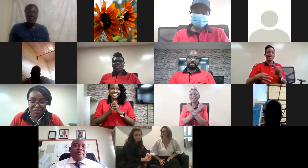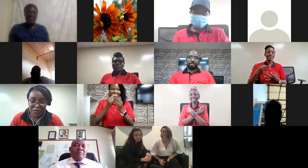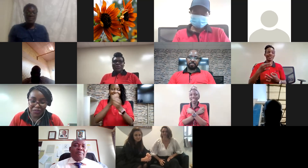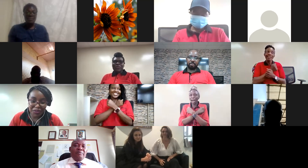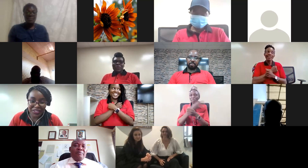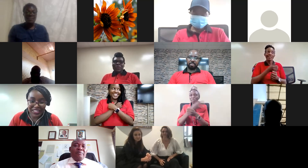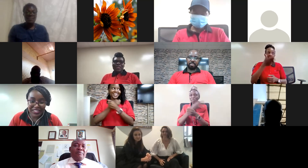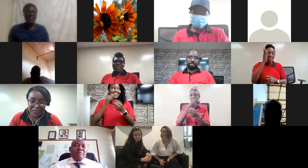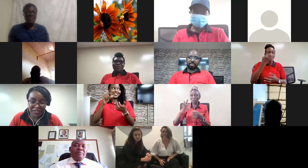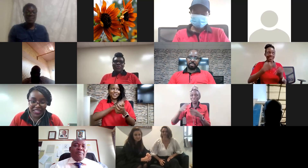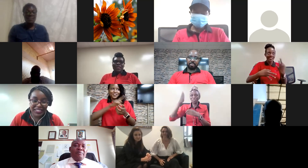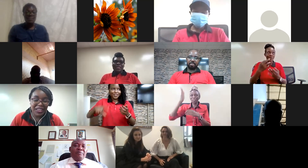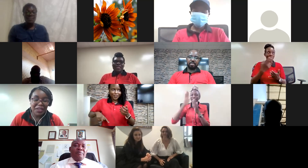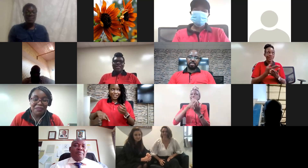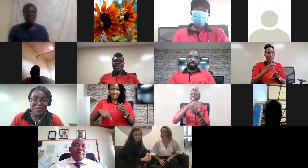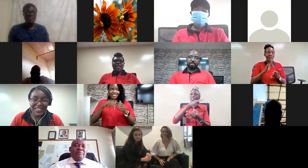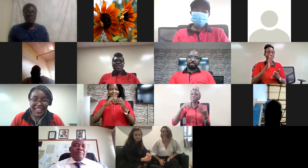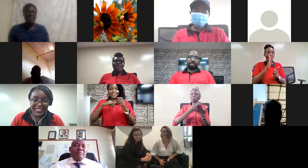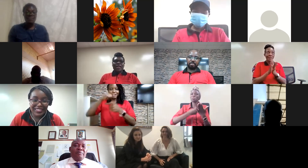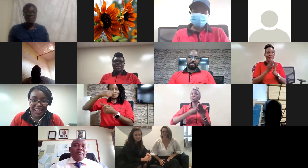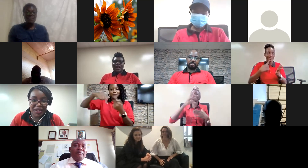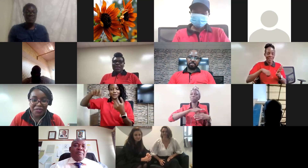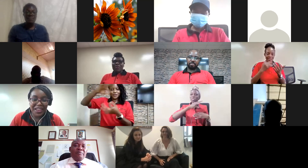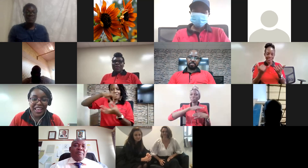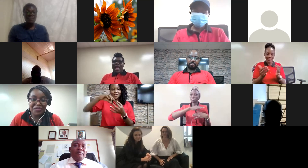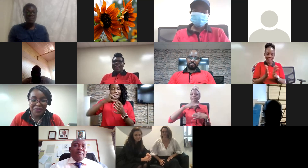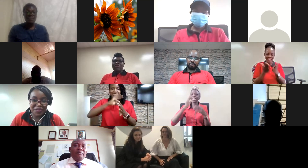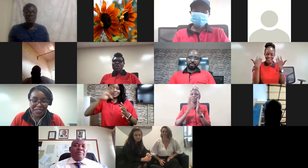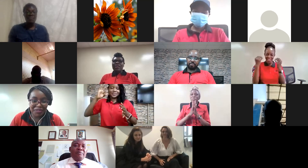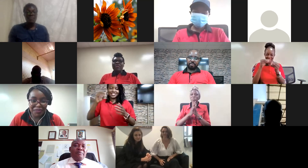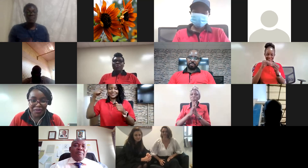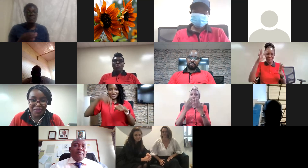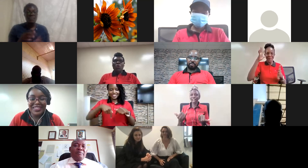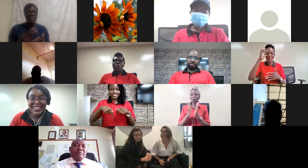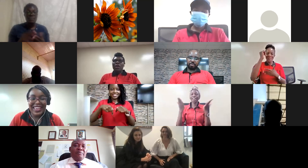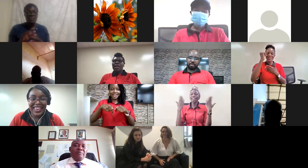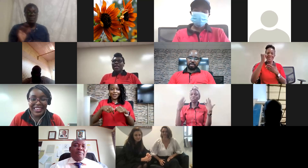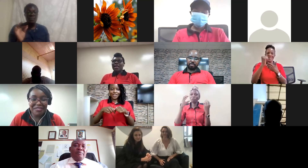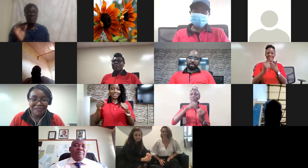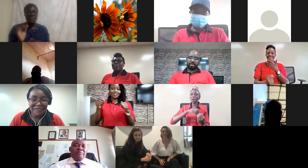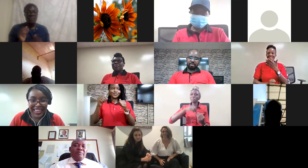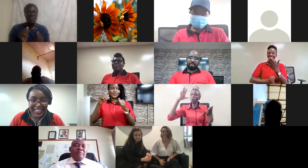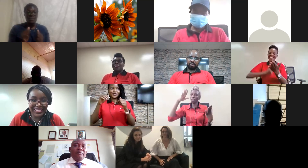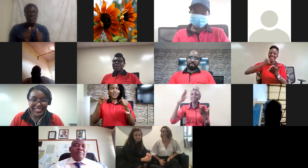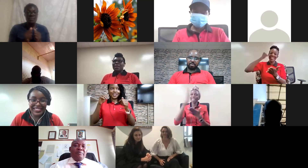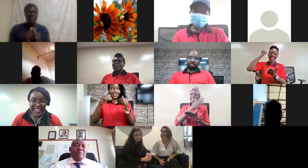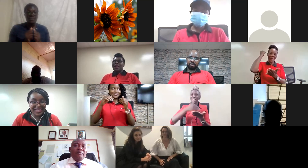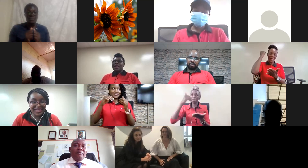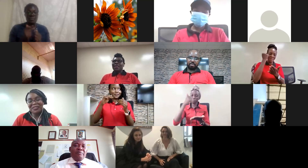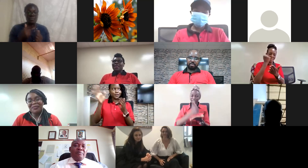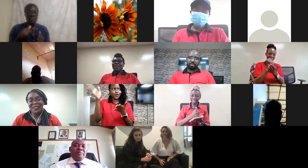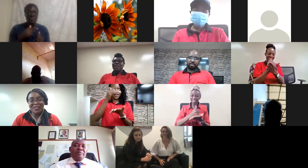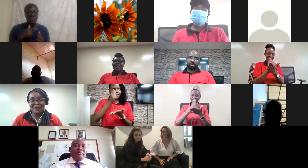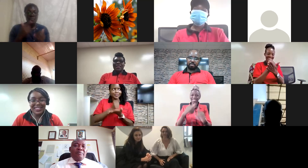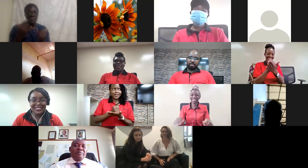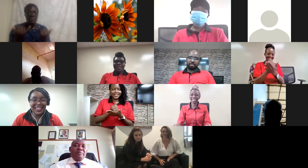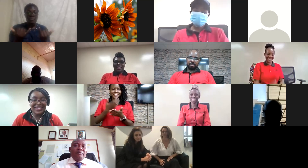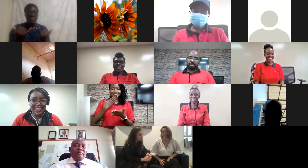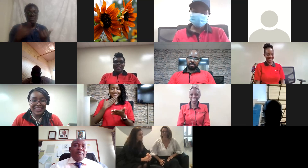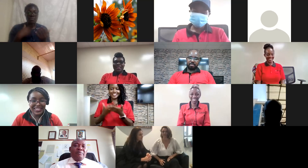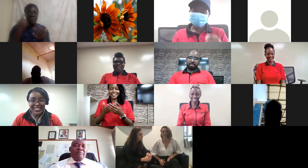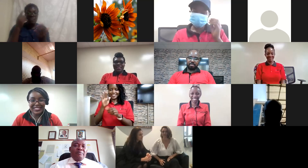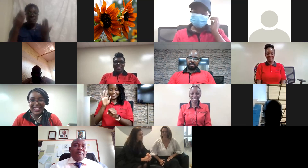and they'll be on the screens at the end. And at this point, I want us to end with a brief grace. We will all say the grace from where